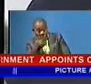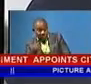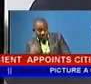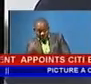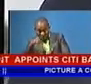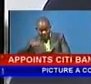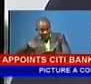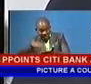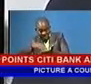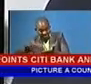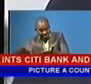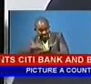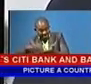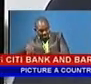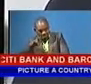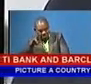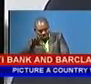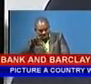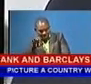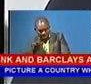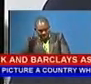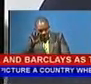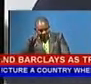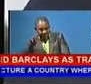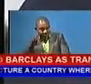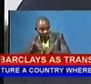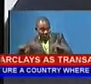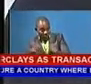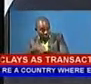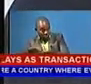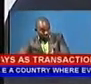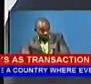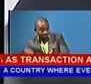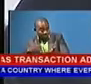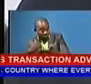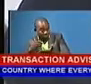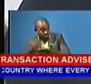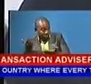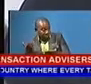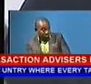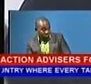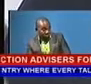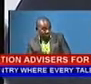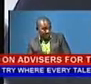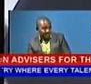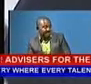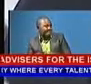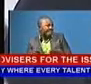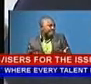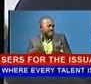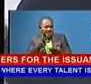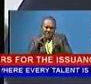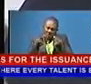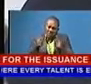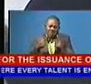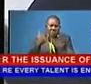deleted from that list 704 polling stations. Now, all attempts by you to